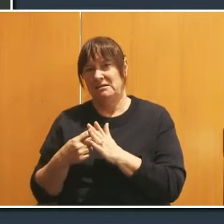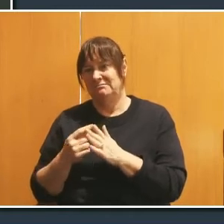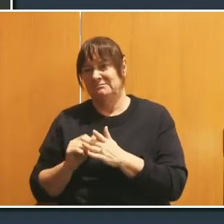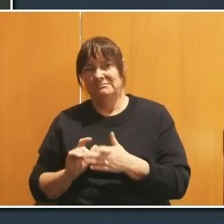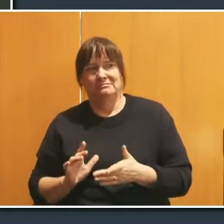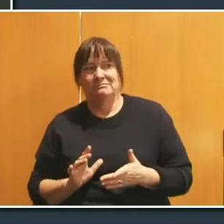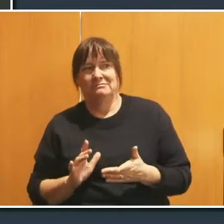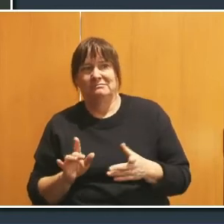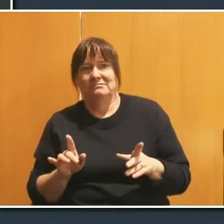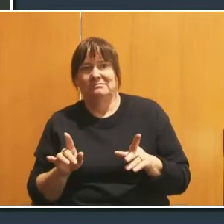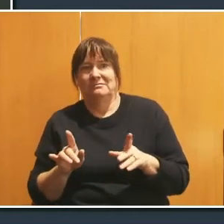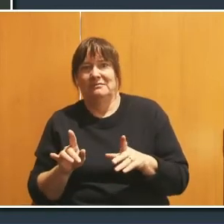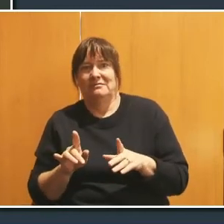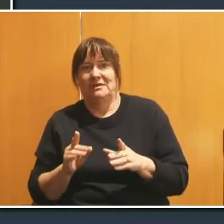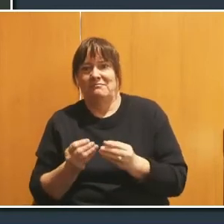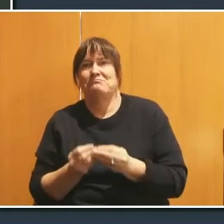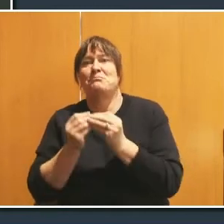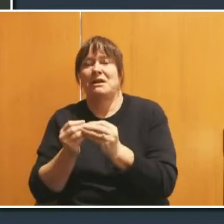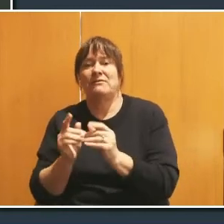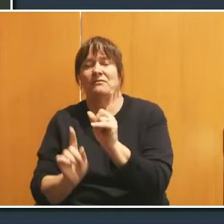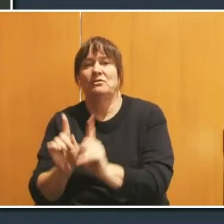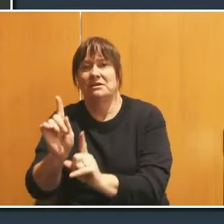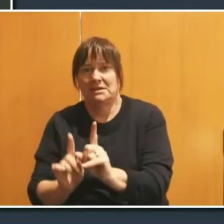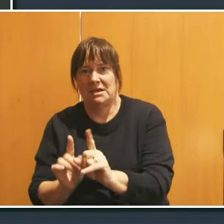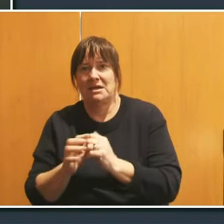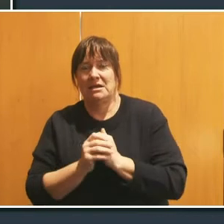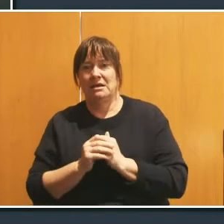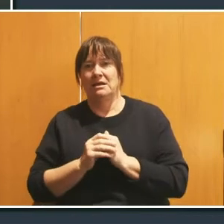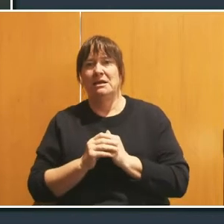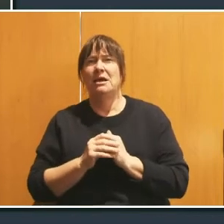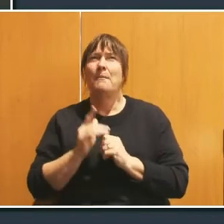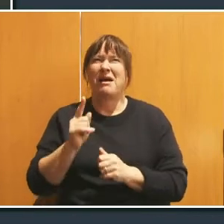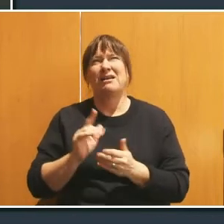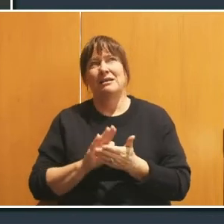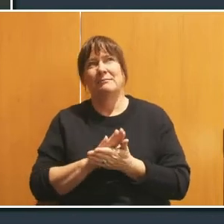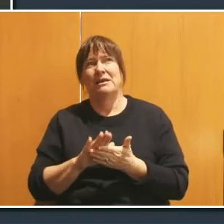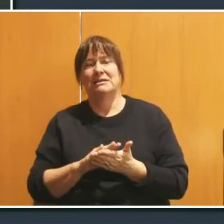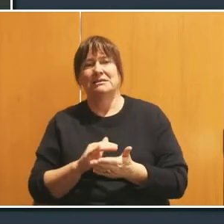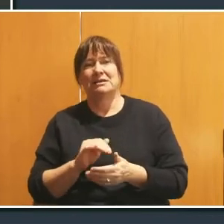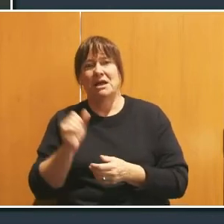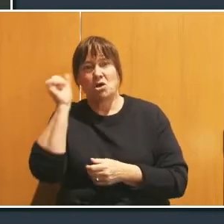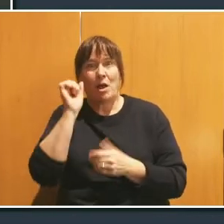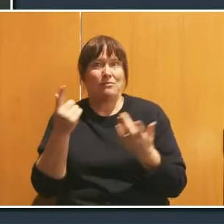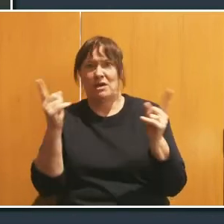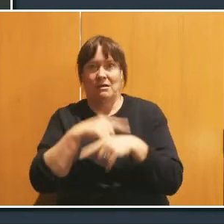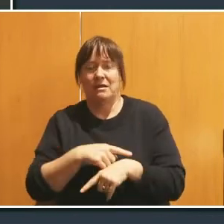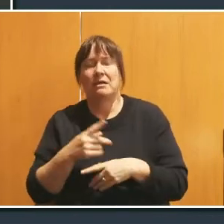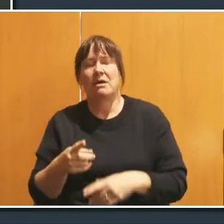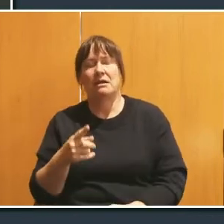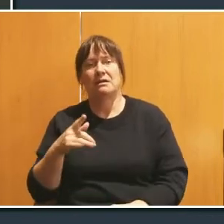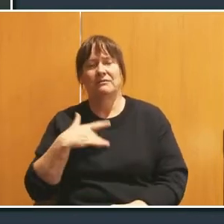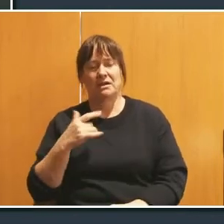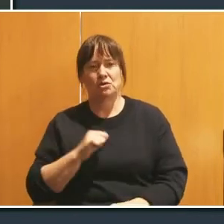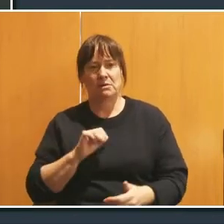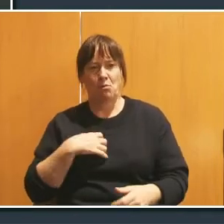that there should be some collaboration between the developer and the city to say, okay, this is what we're looking